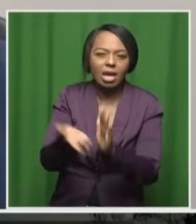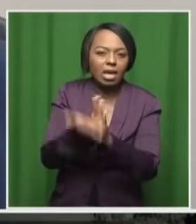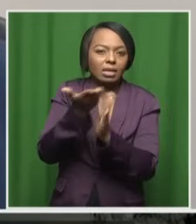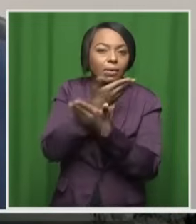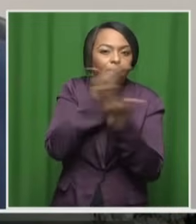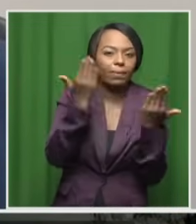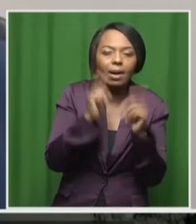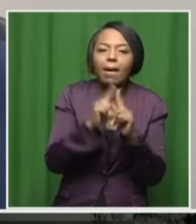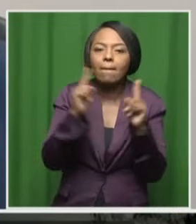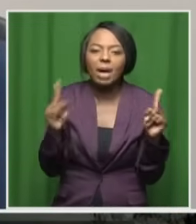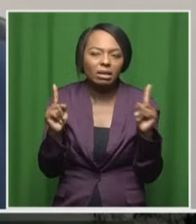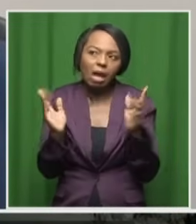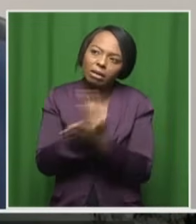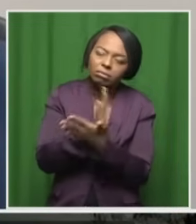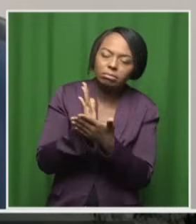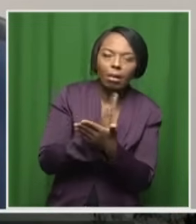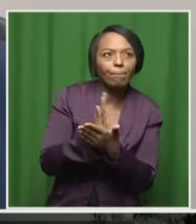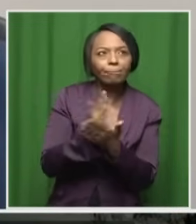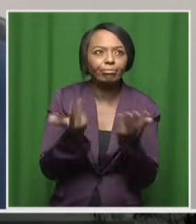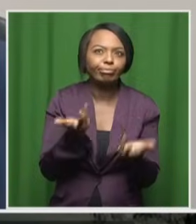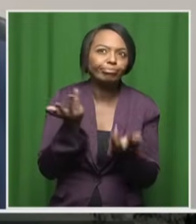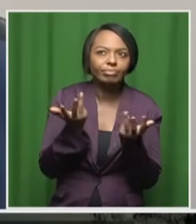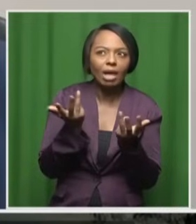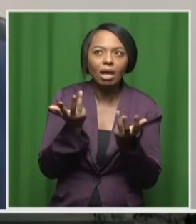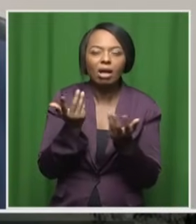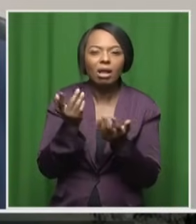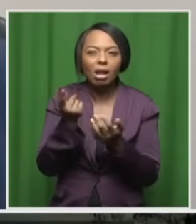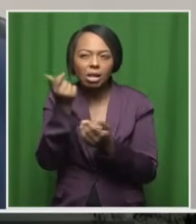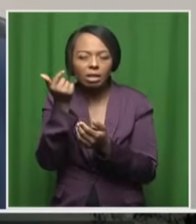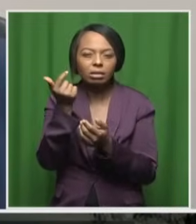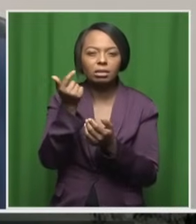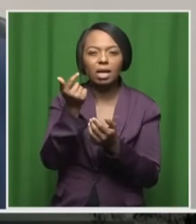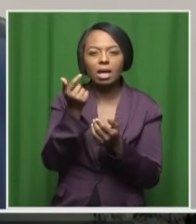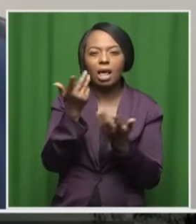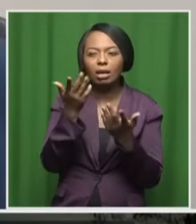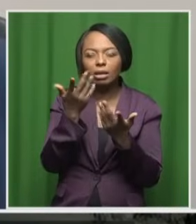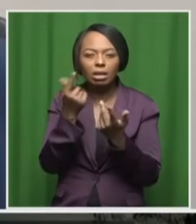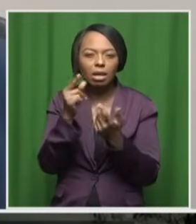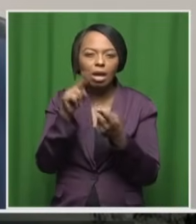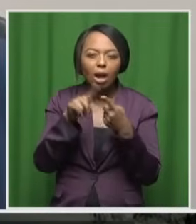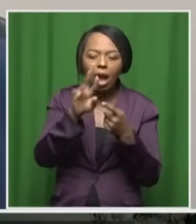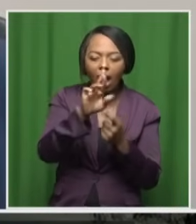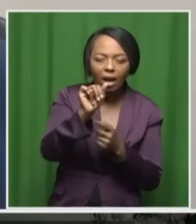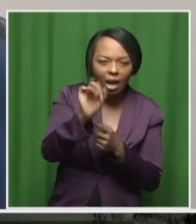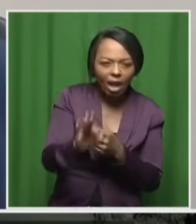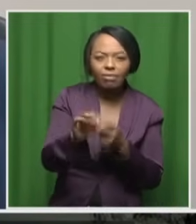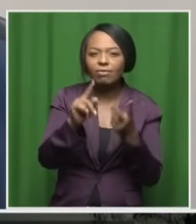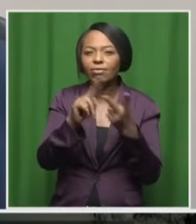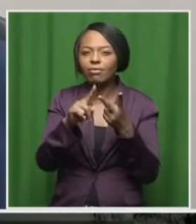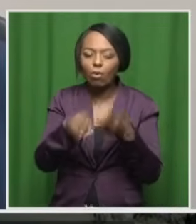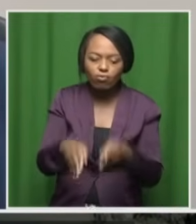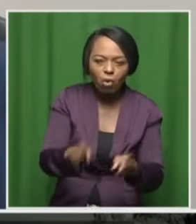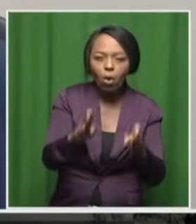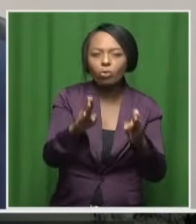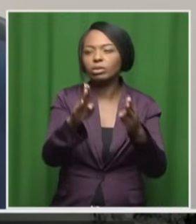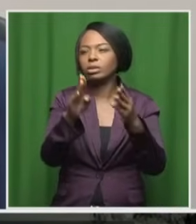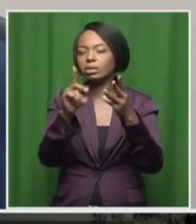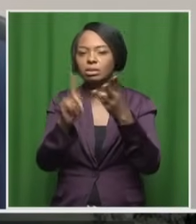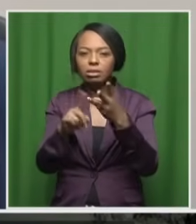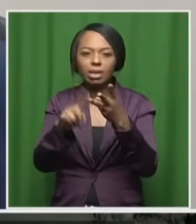look at it, there's just some. They got the slate levies there, the general fuel levies there, the road accident fund levy, the basic fuel